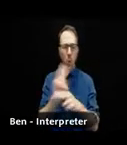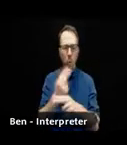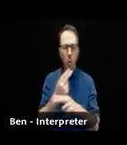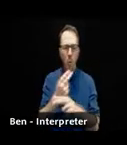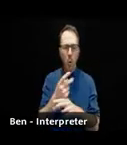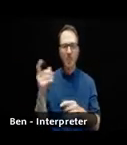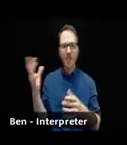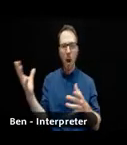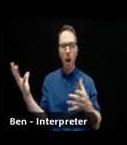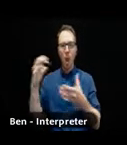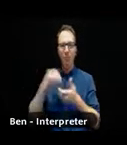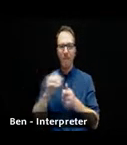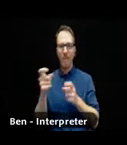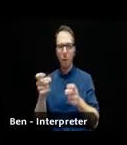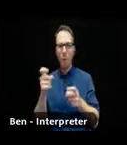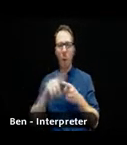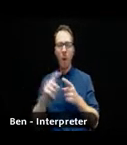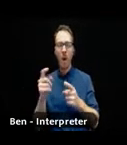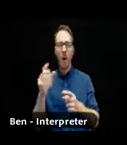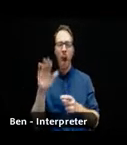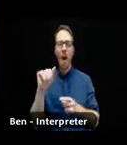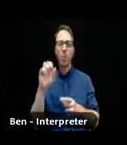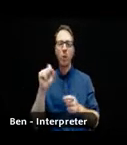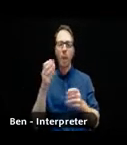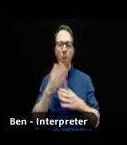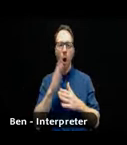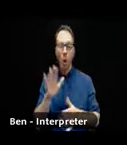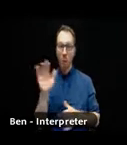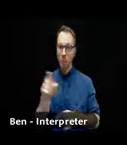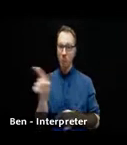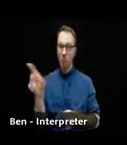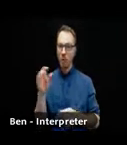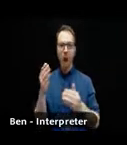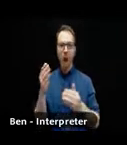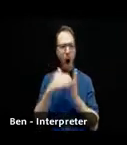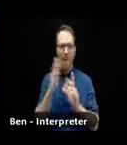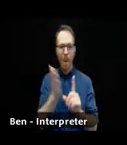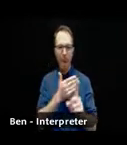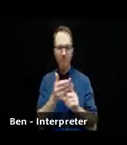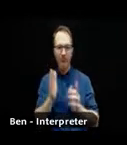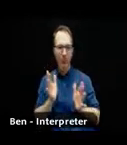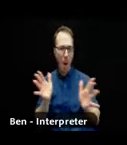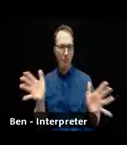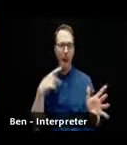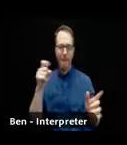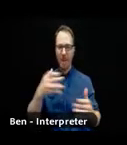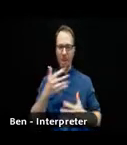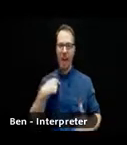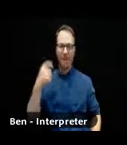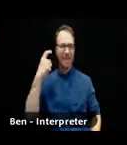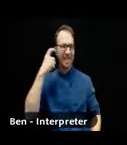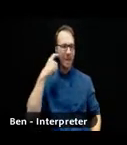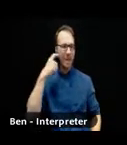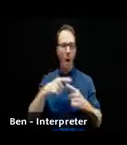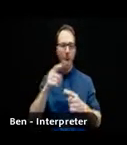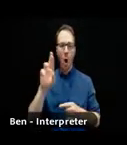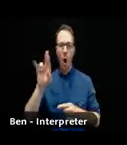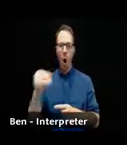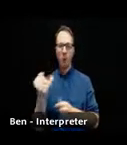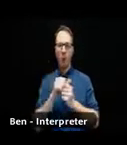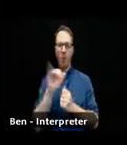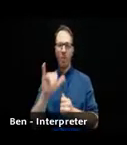to abuse their partners. These abusers are often manipulative and charismatic, and I must admit I'm skeptical about RJ with these